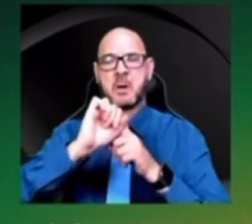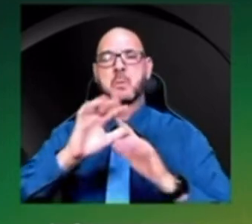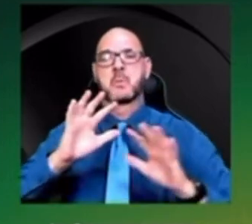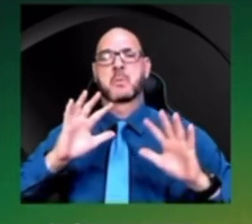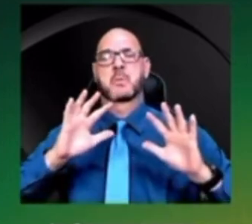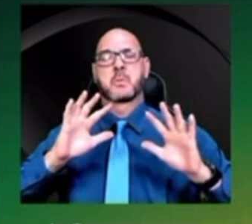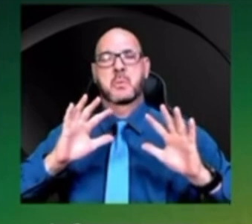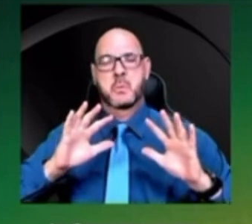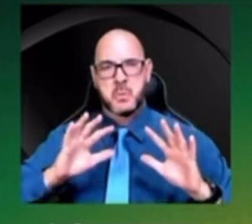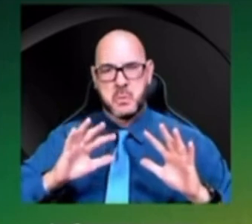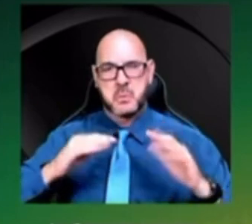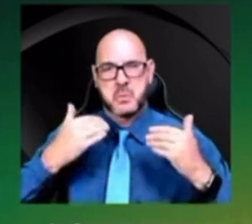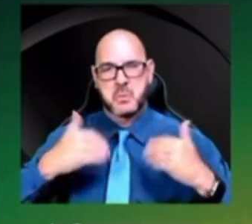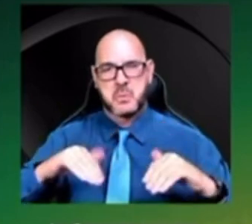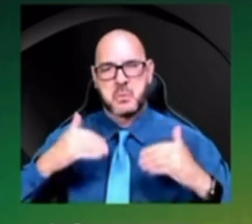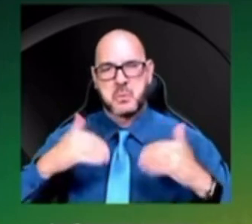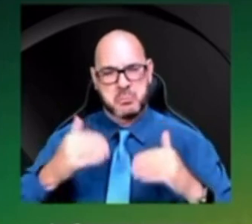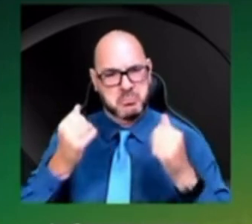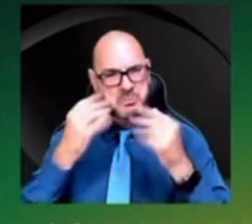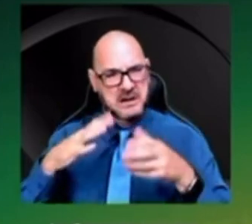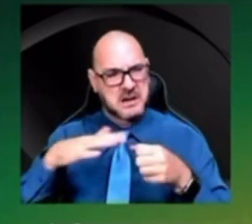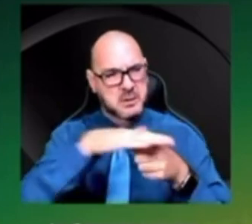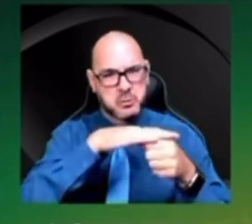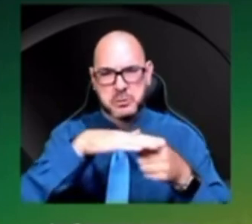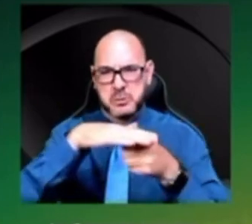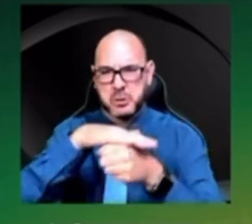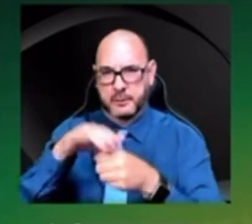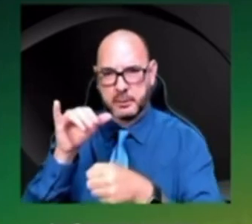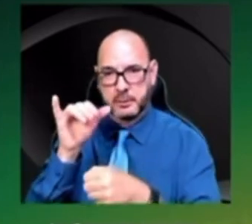And, you know, the